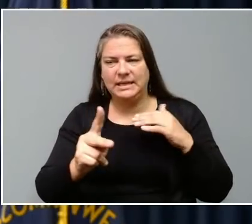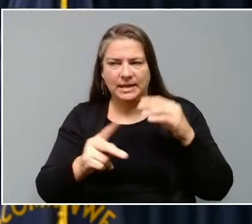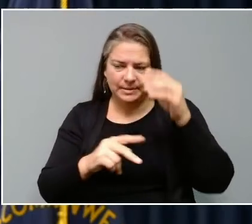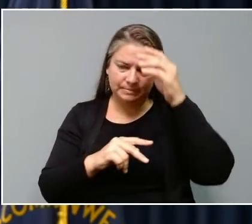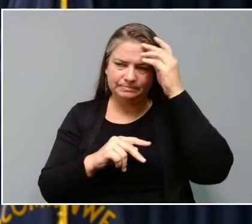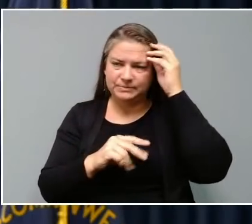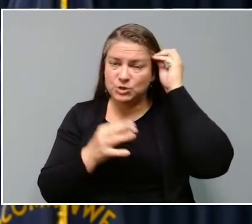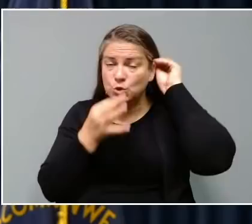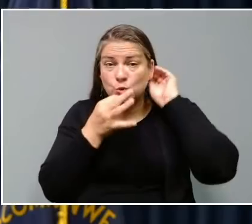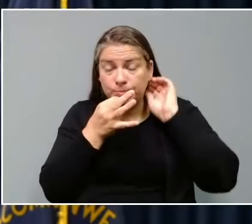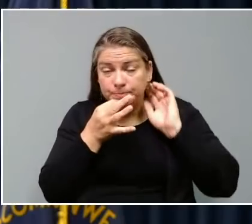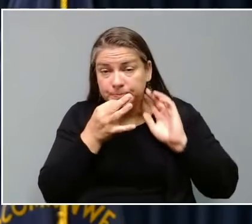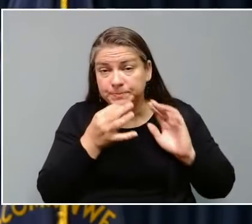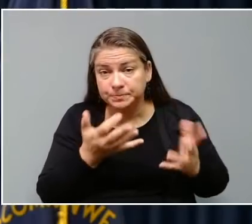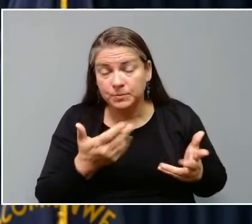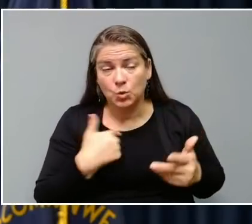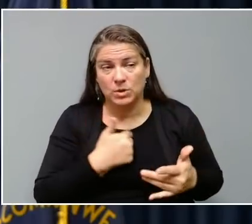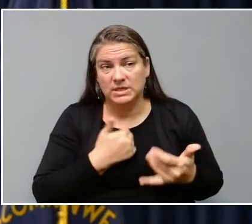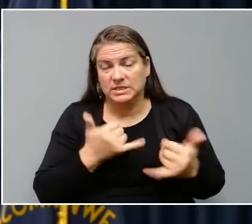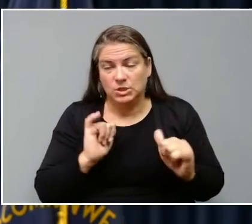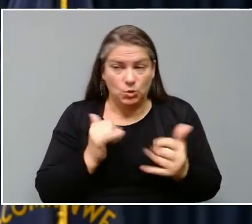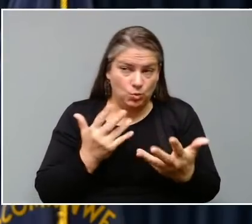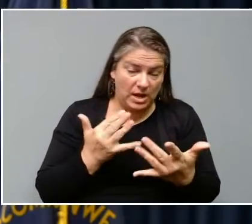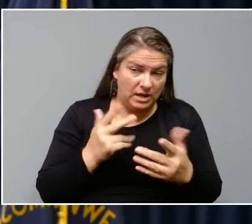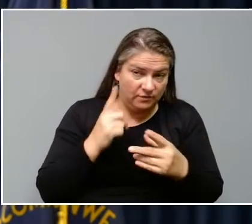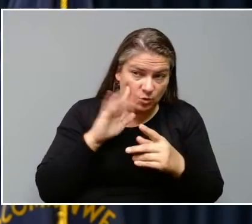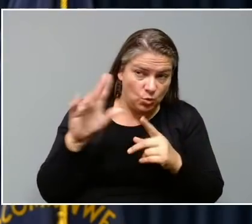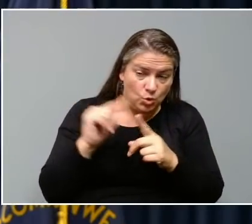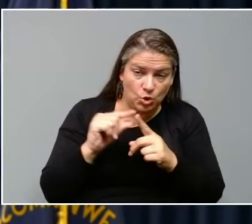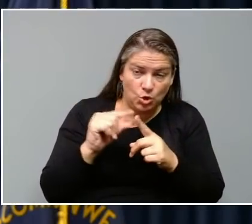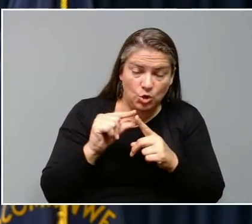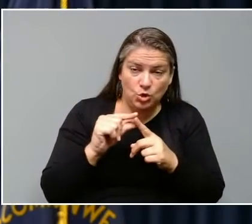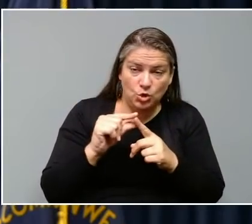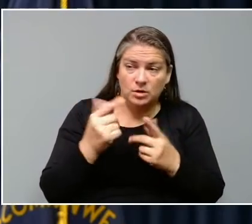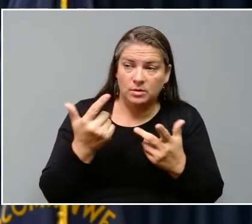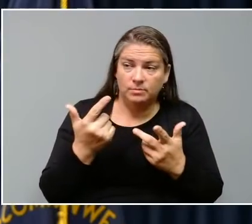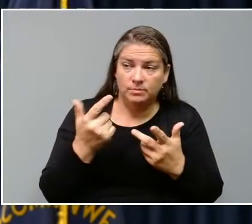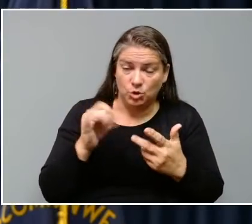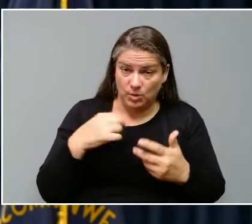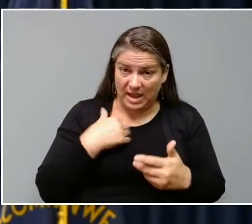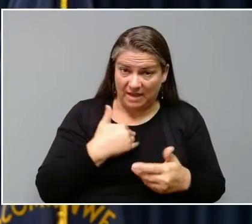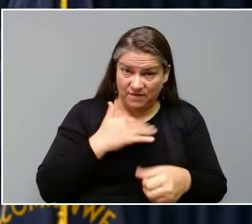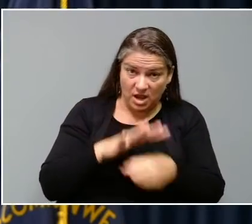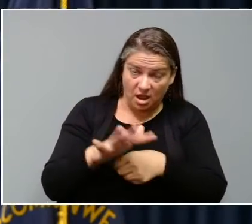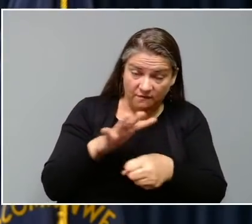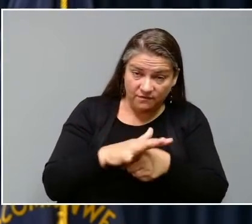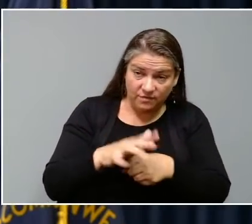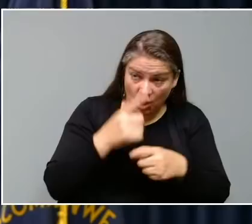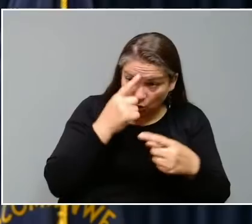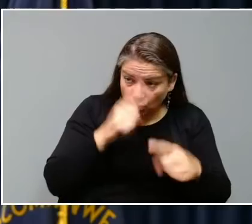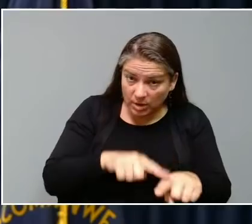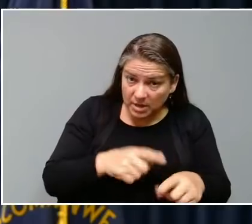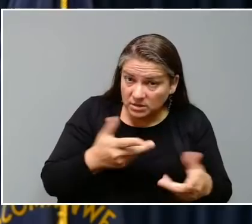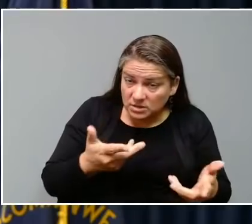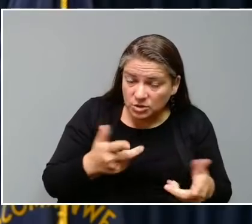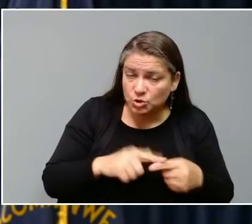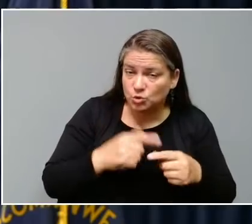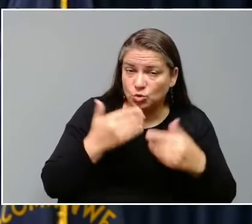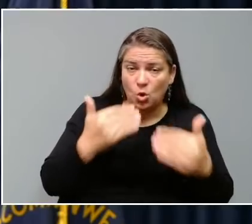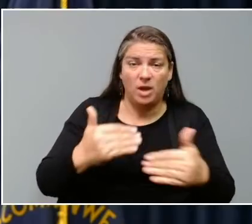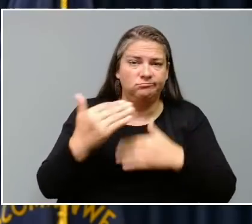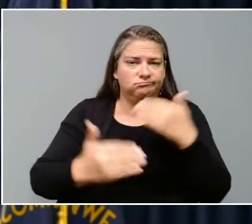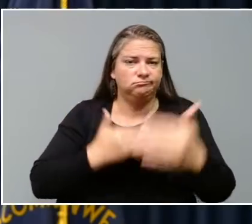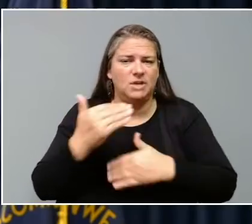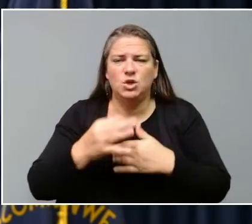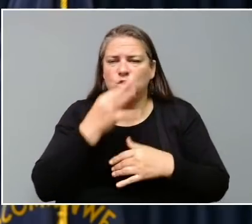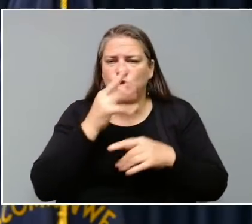soon. We're still awaiting word in whether we have enough agreement to get that going as soon as